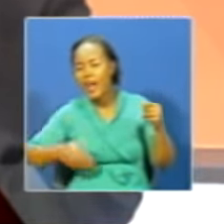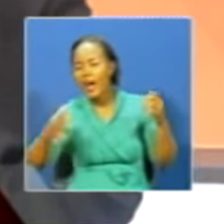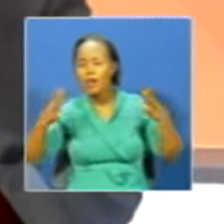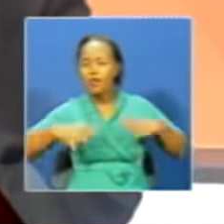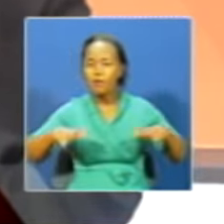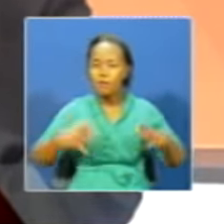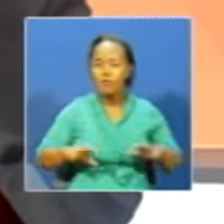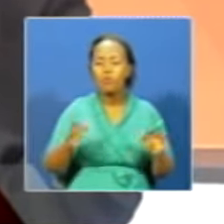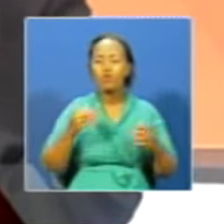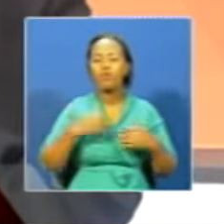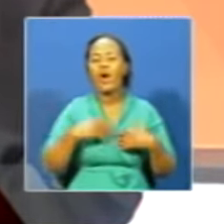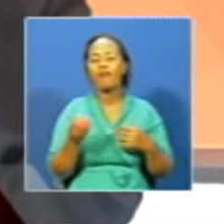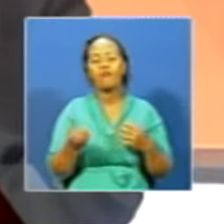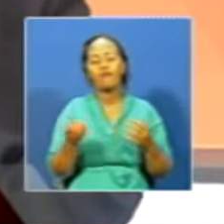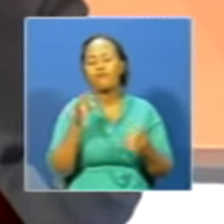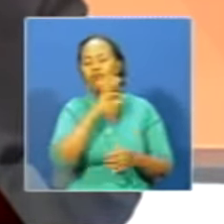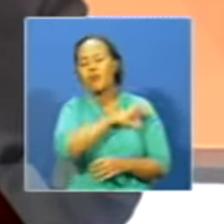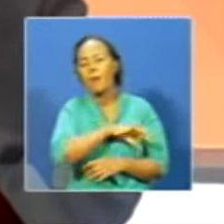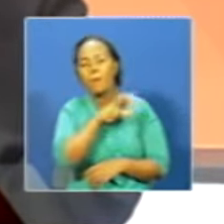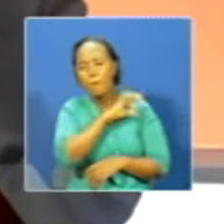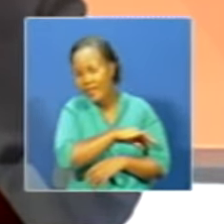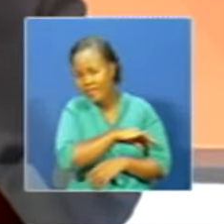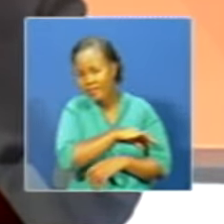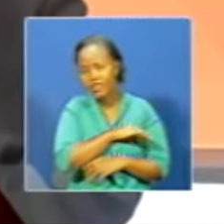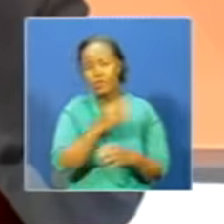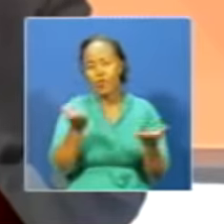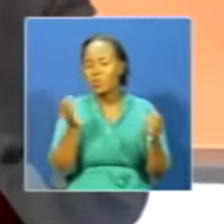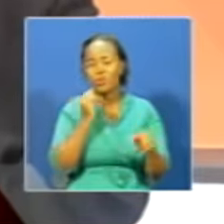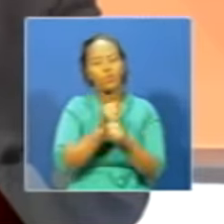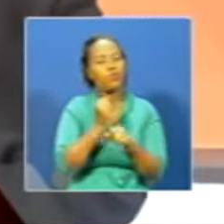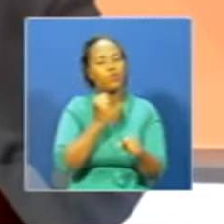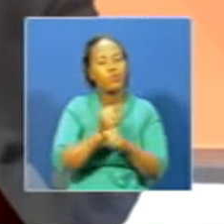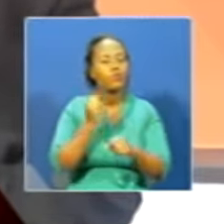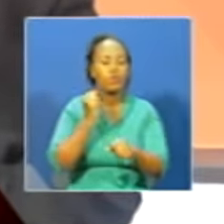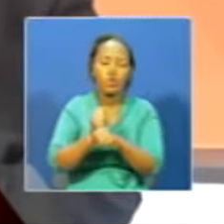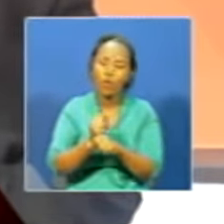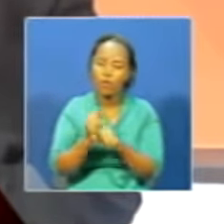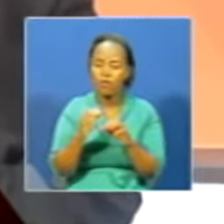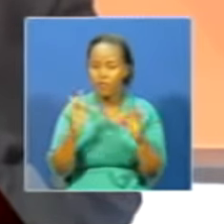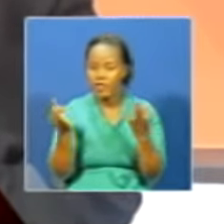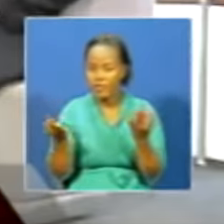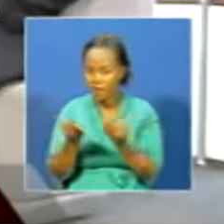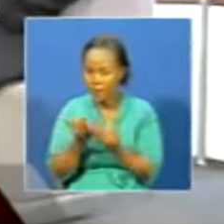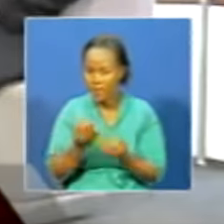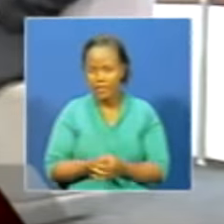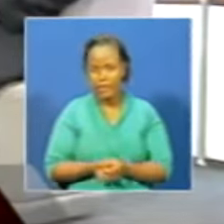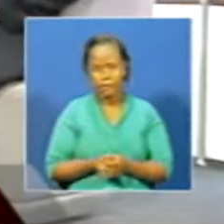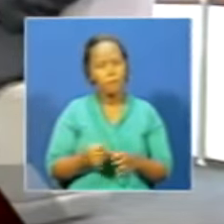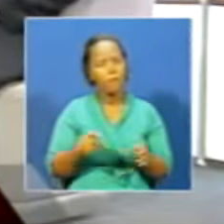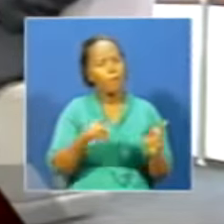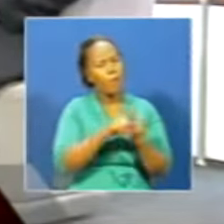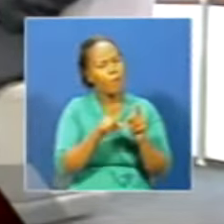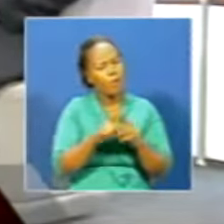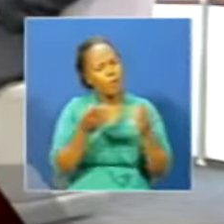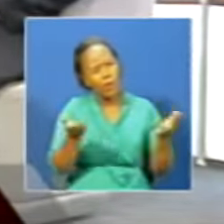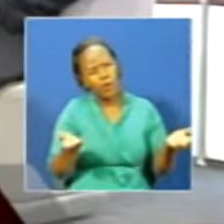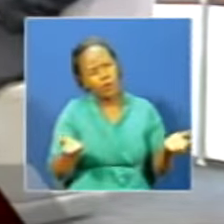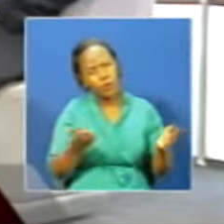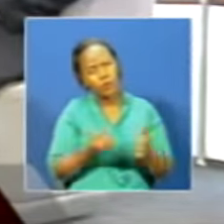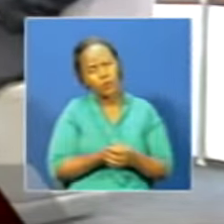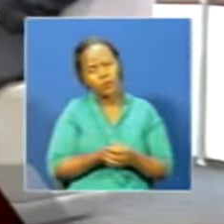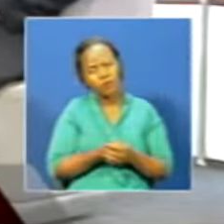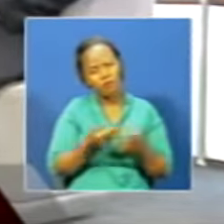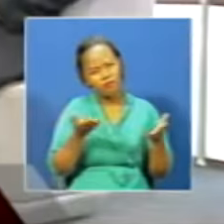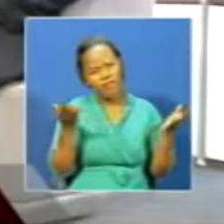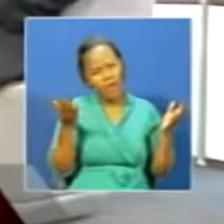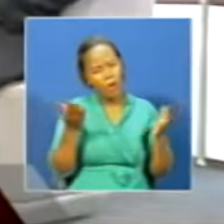table. To food put on the table. For their families. For their families. And in addition to that, Gandhiji, Mahatma